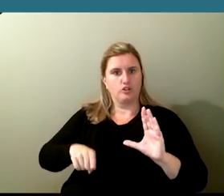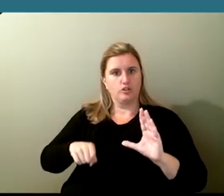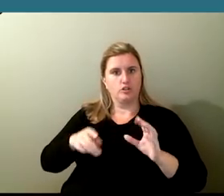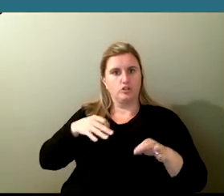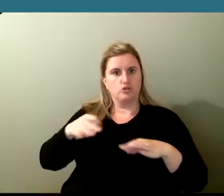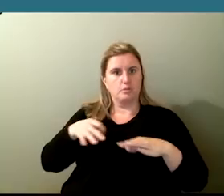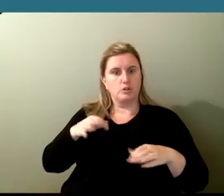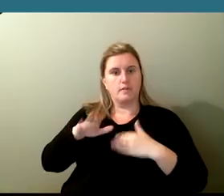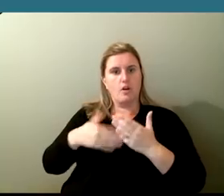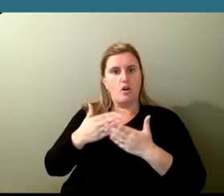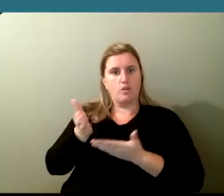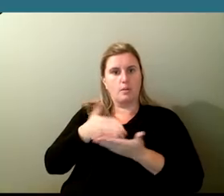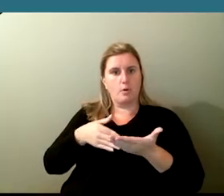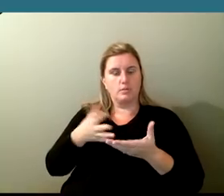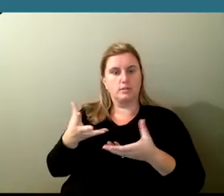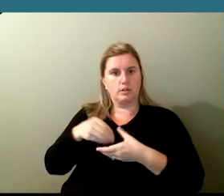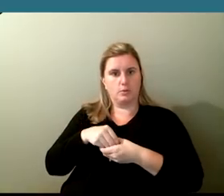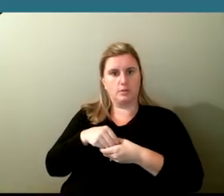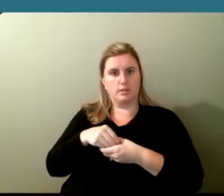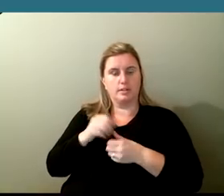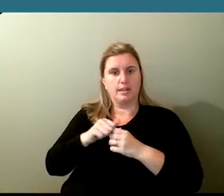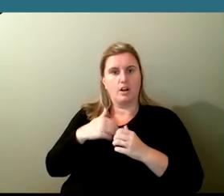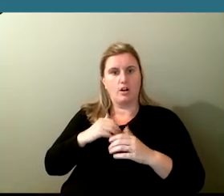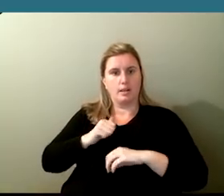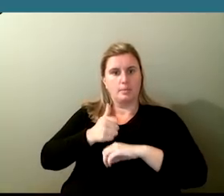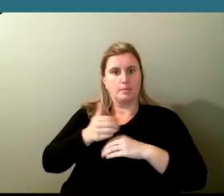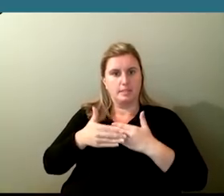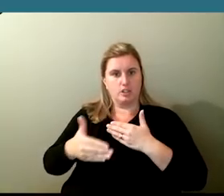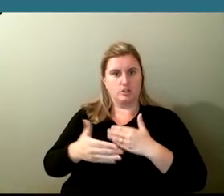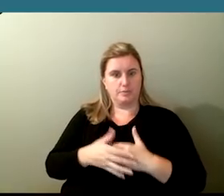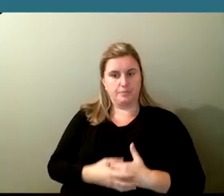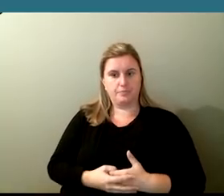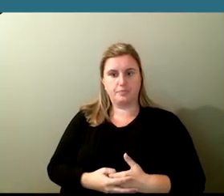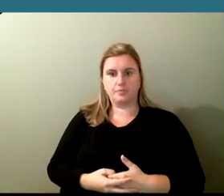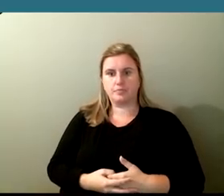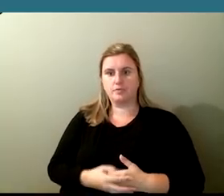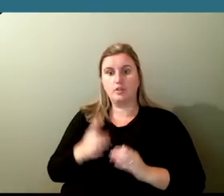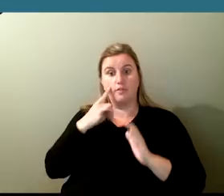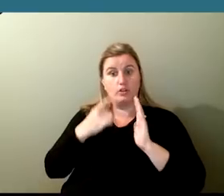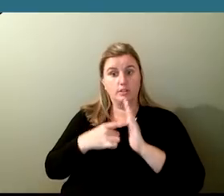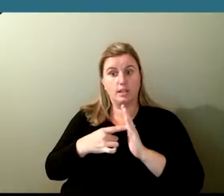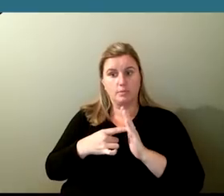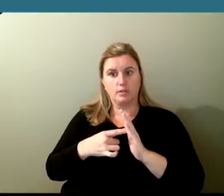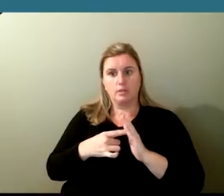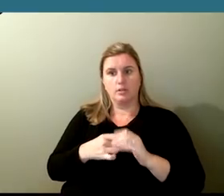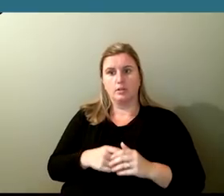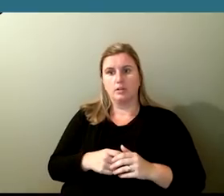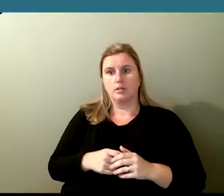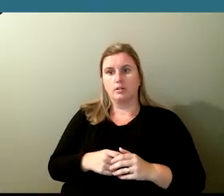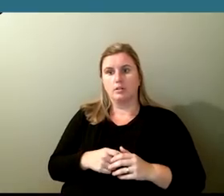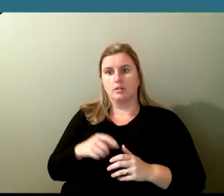description of all the components included in our implementation. So for example, Sturtson and Carr in